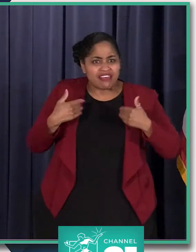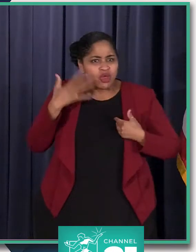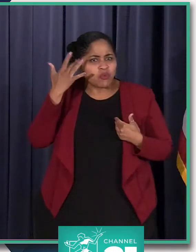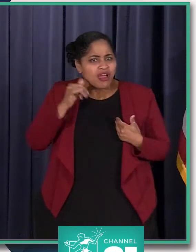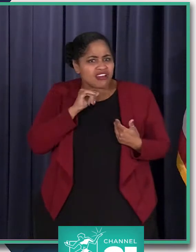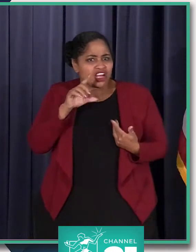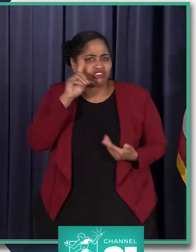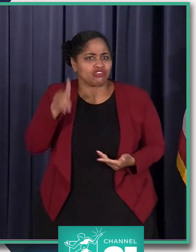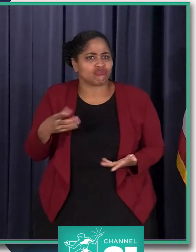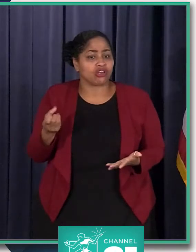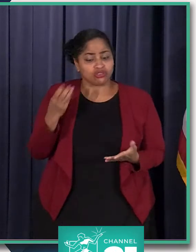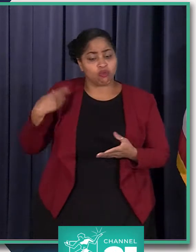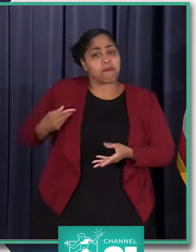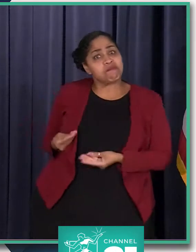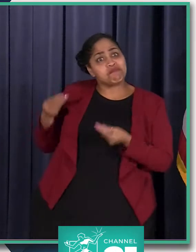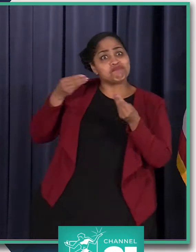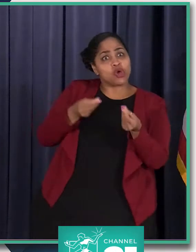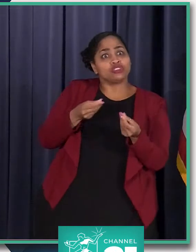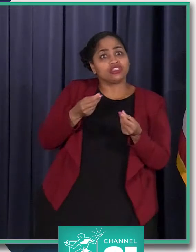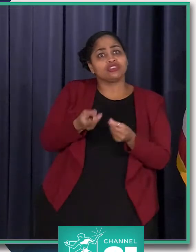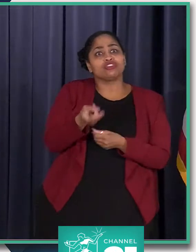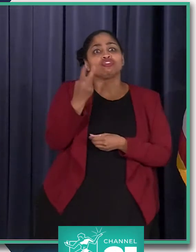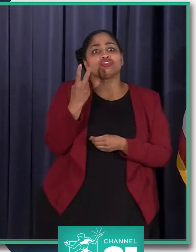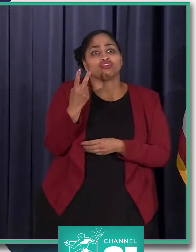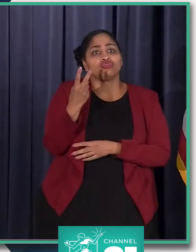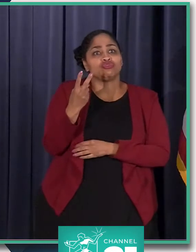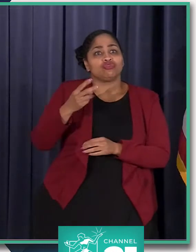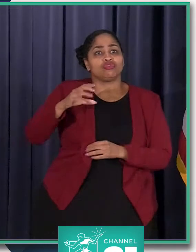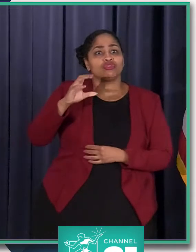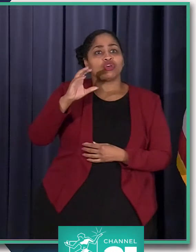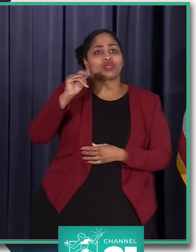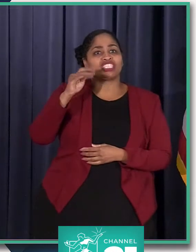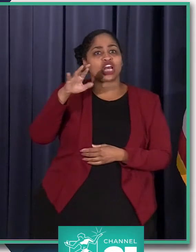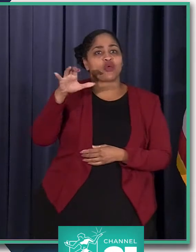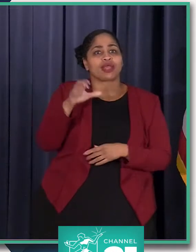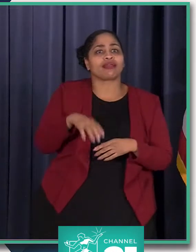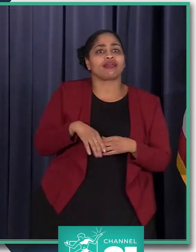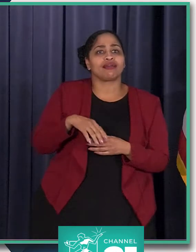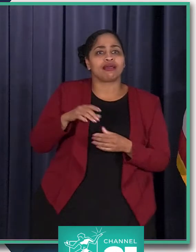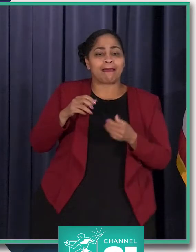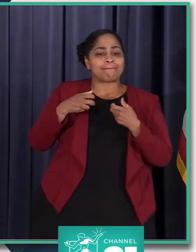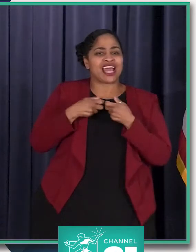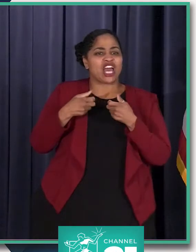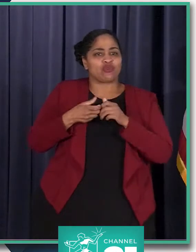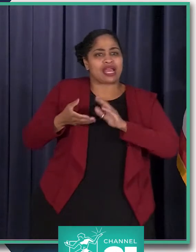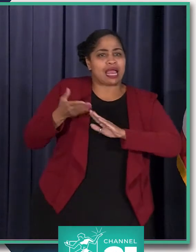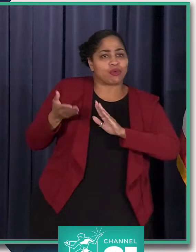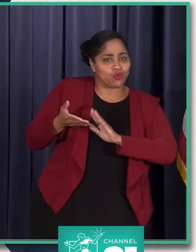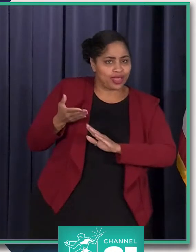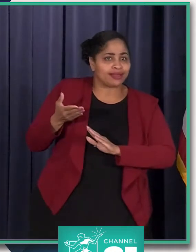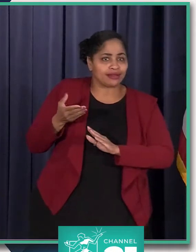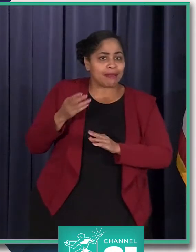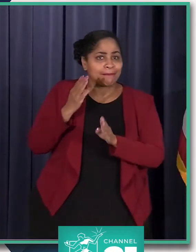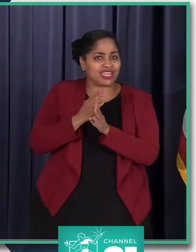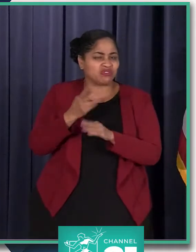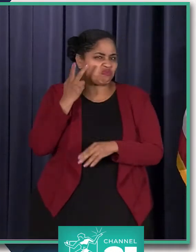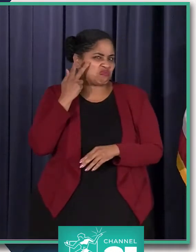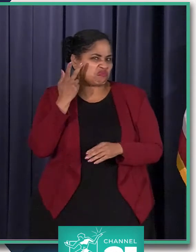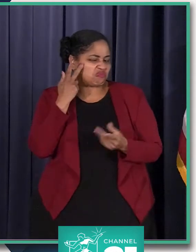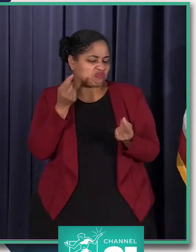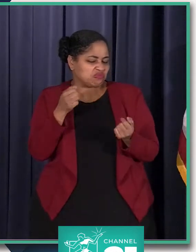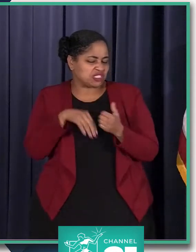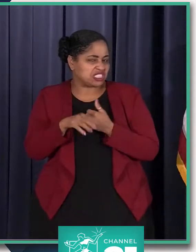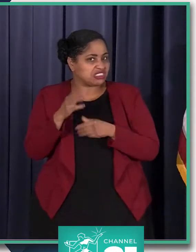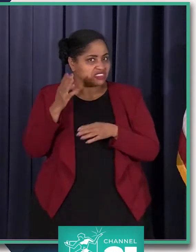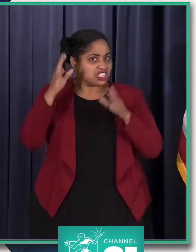Detroit? So we're purchasing 2 Proterra battery electric buses. We're going to see how they perform in the cold, and we're going to see how they perform in